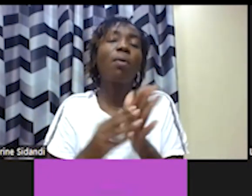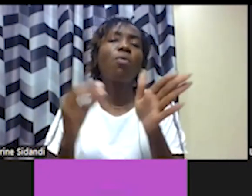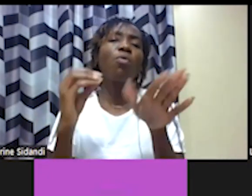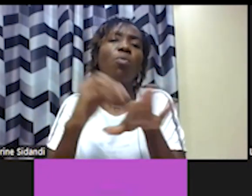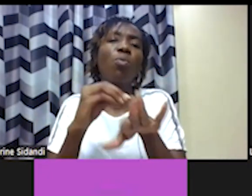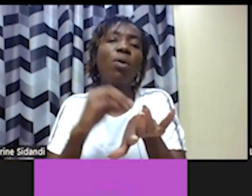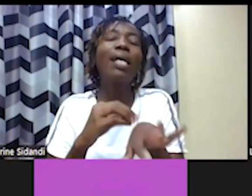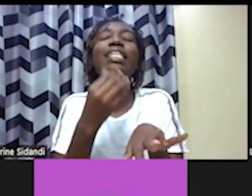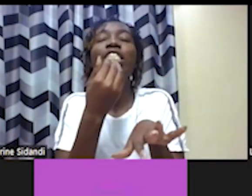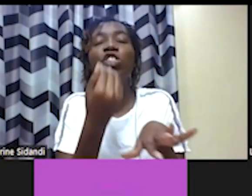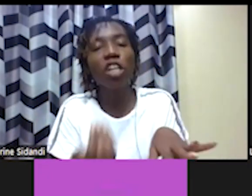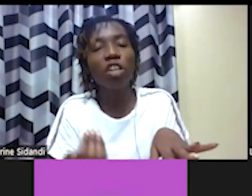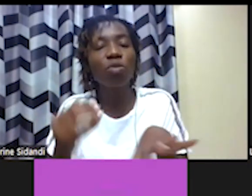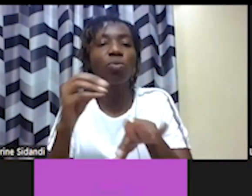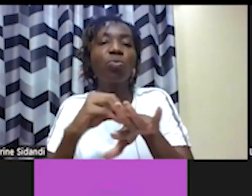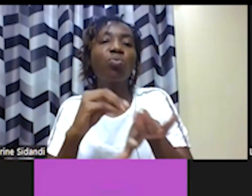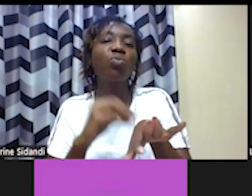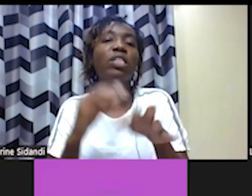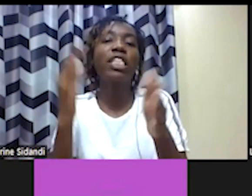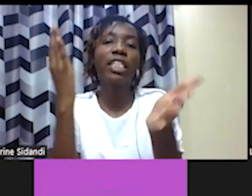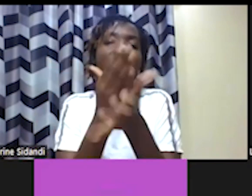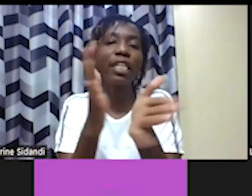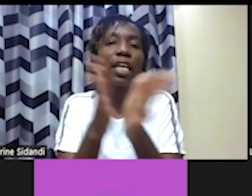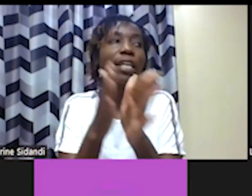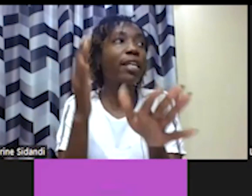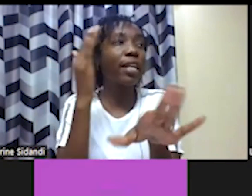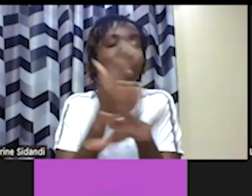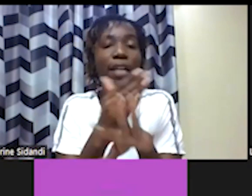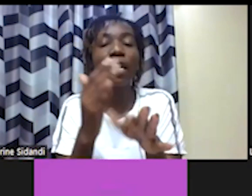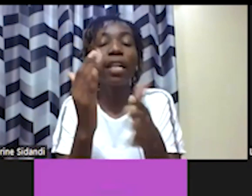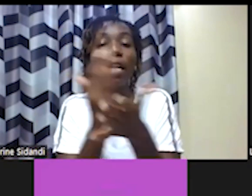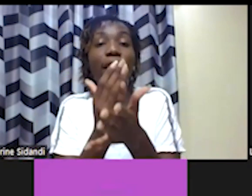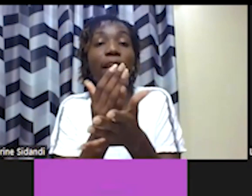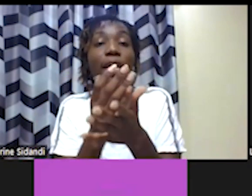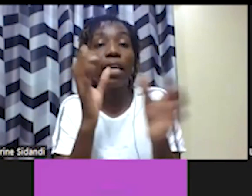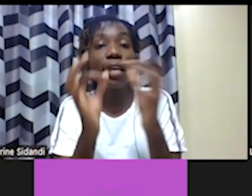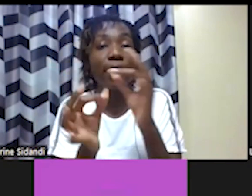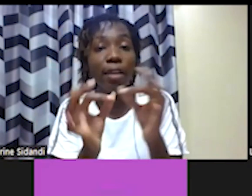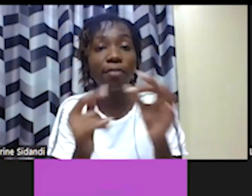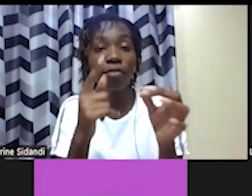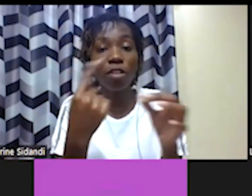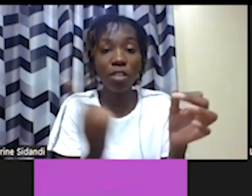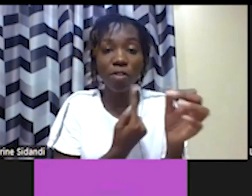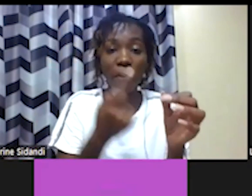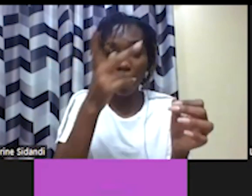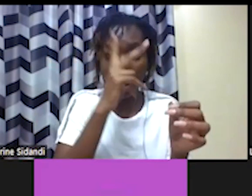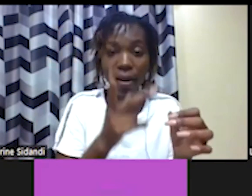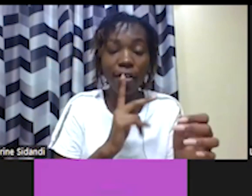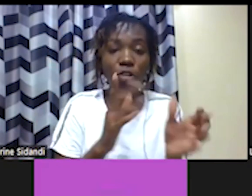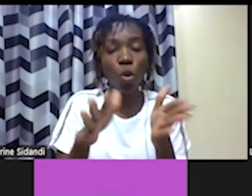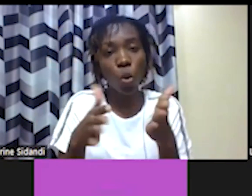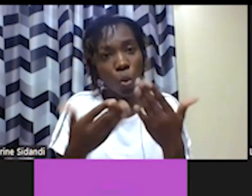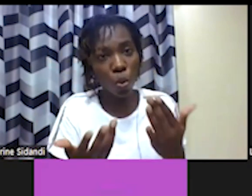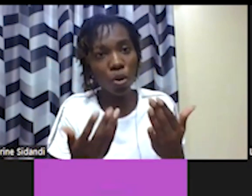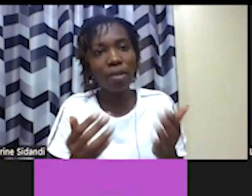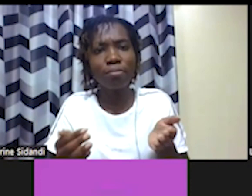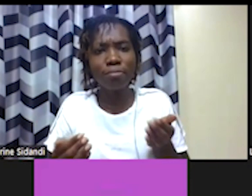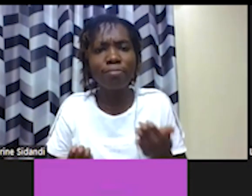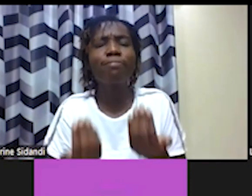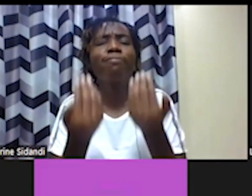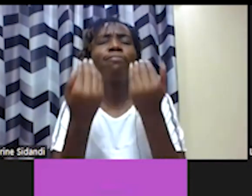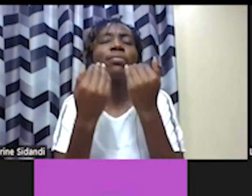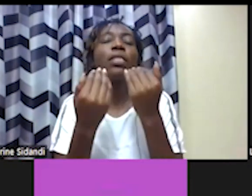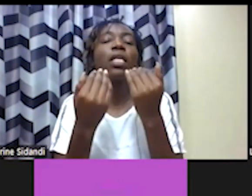Childhood wounds are real, and they're real whether you're single parent or whether you're raised in an unsafe